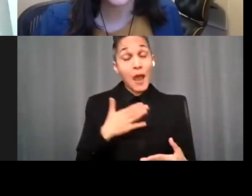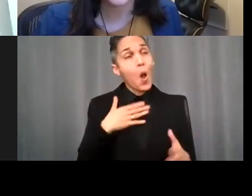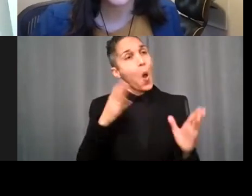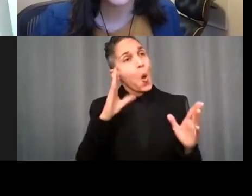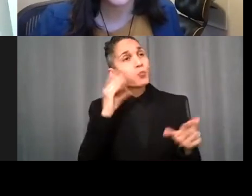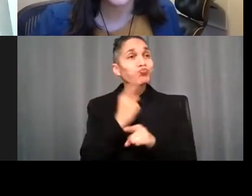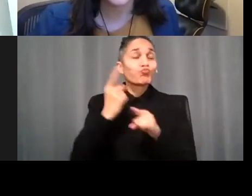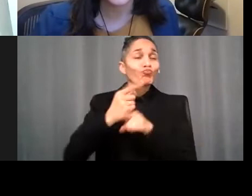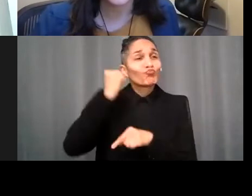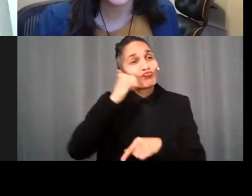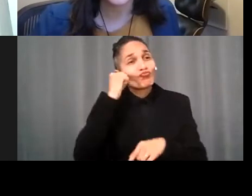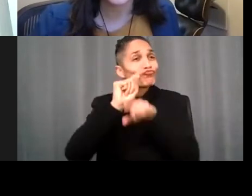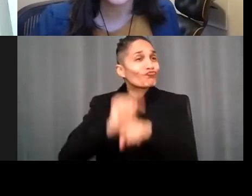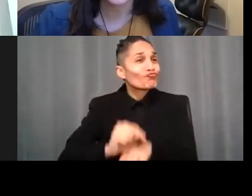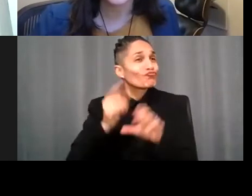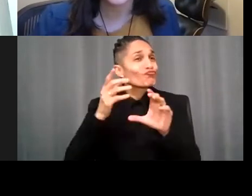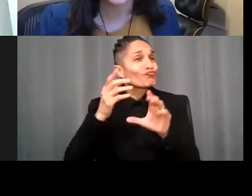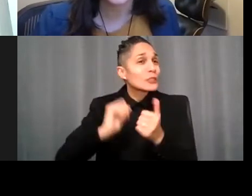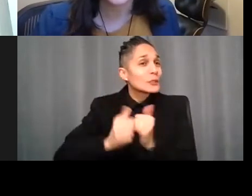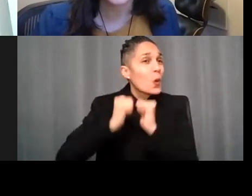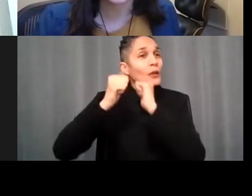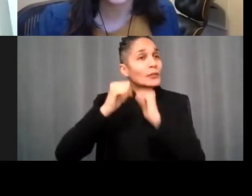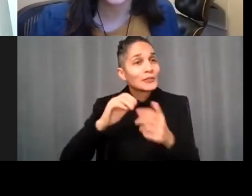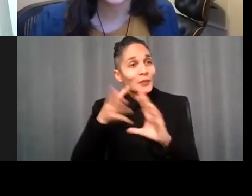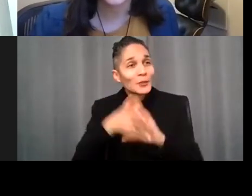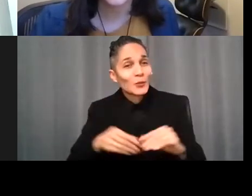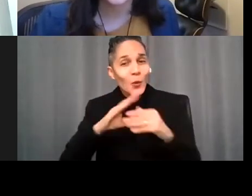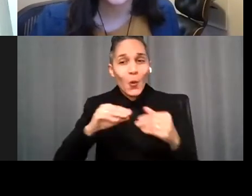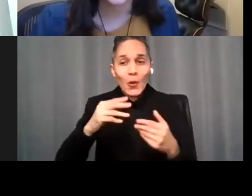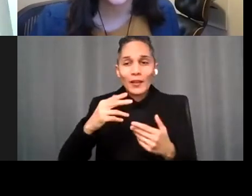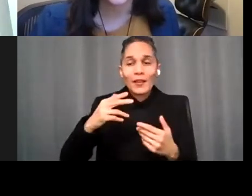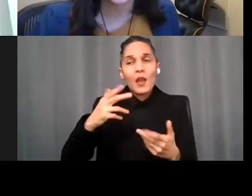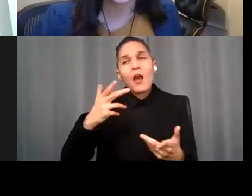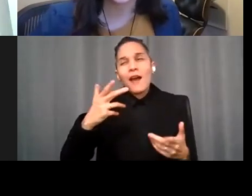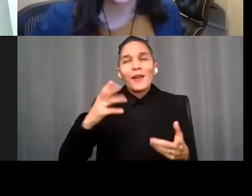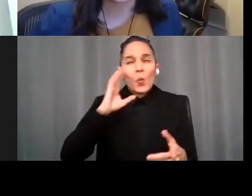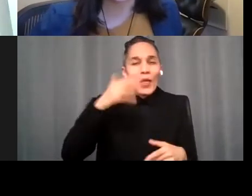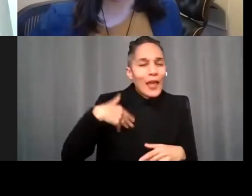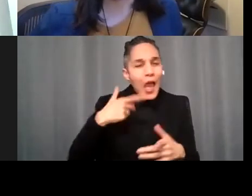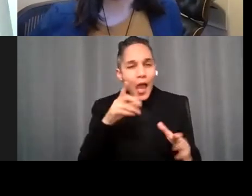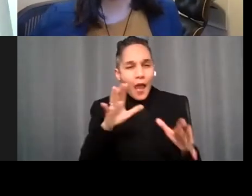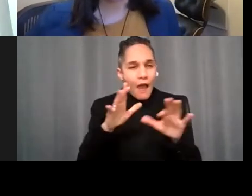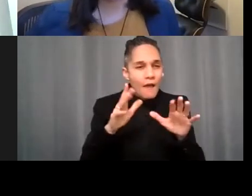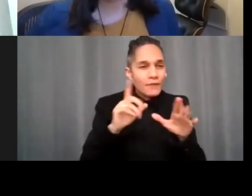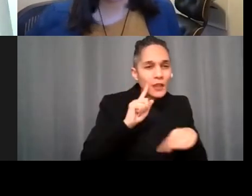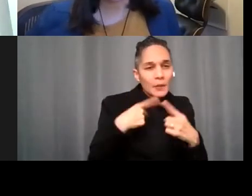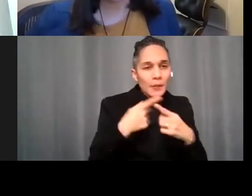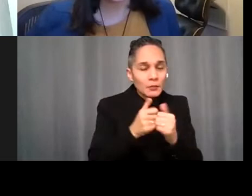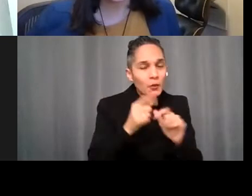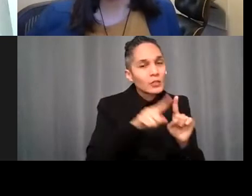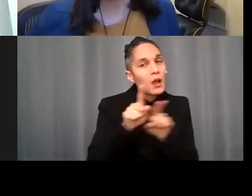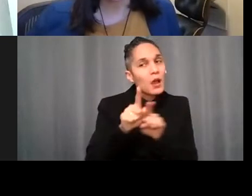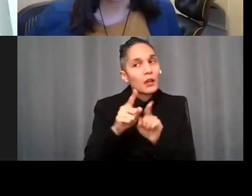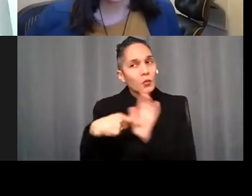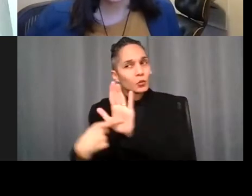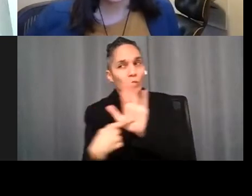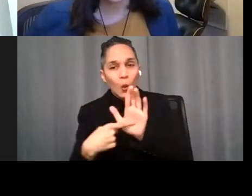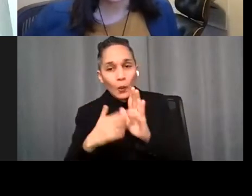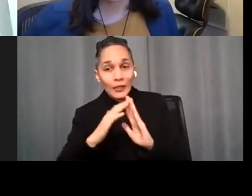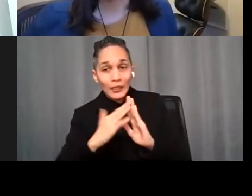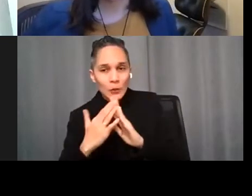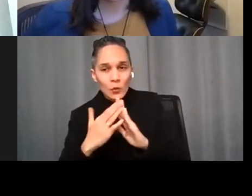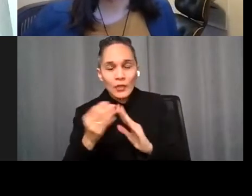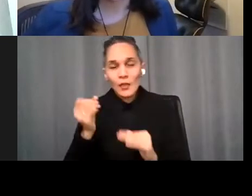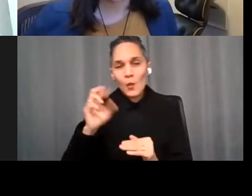story, because it's, yeah, a little bit of X's and O's, but it's going to tell you something about a community. It's going to tell you something about a